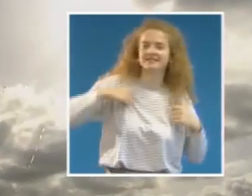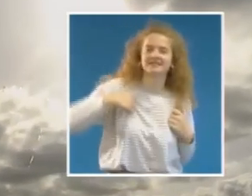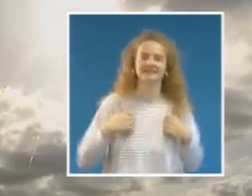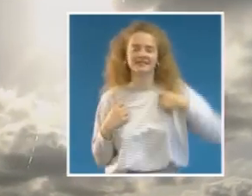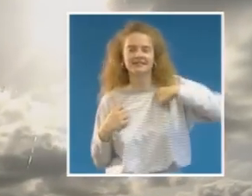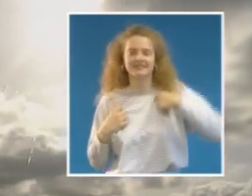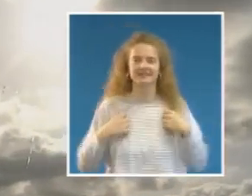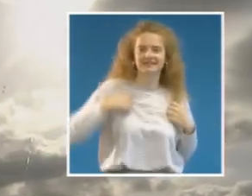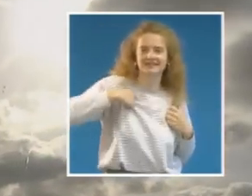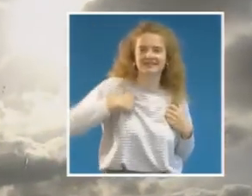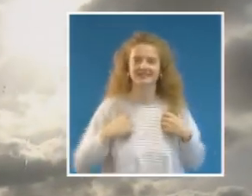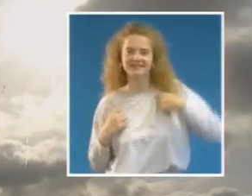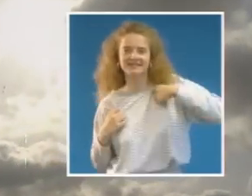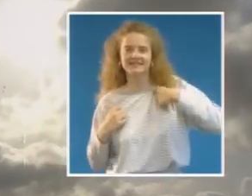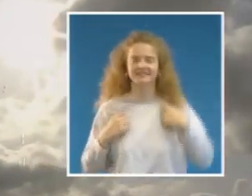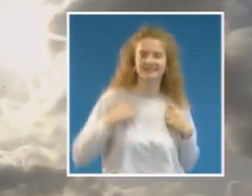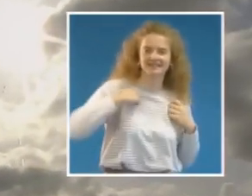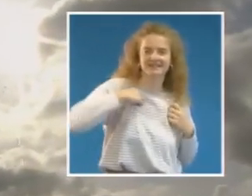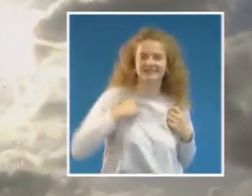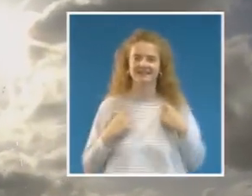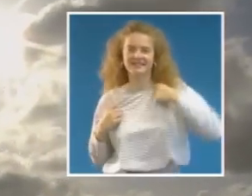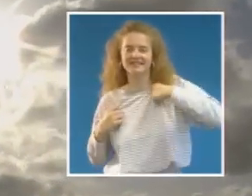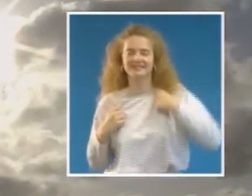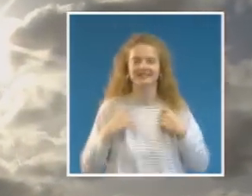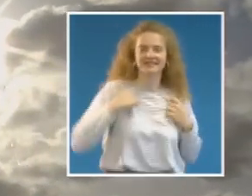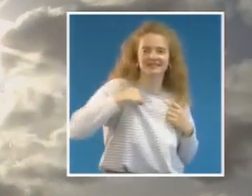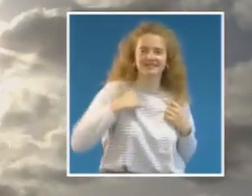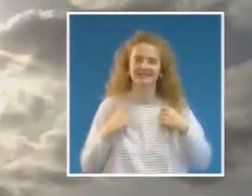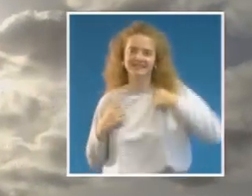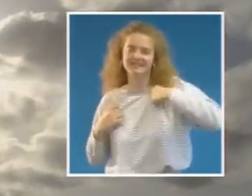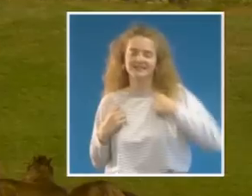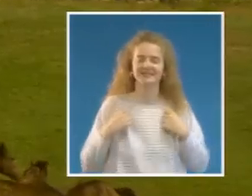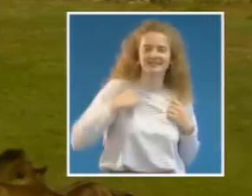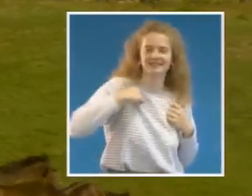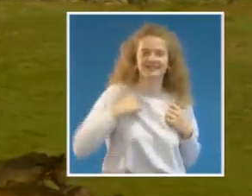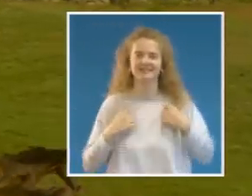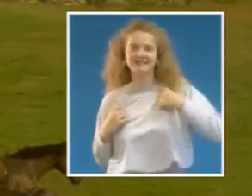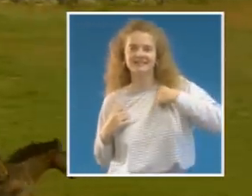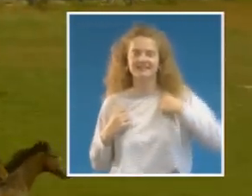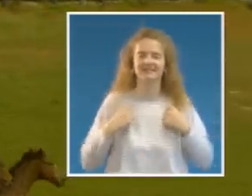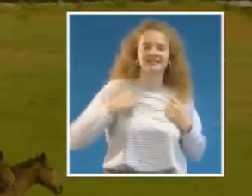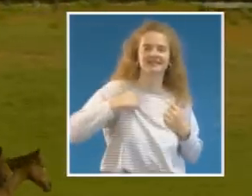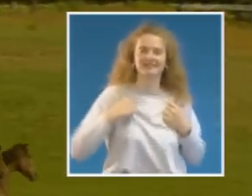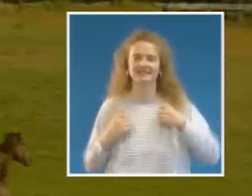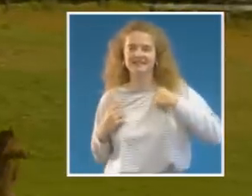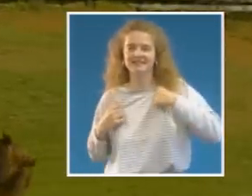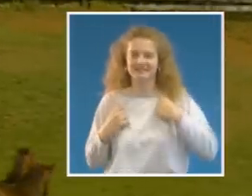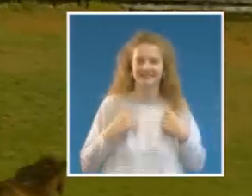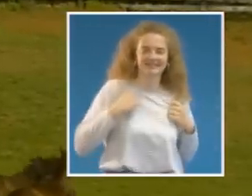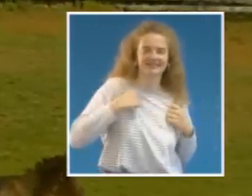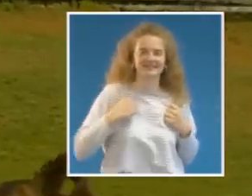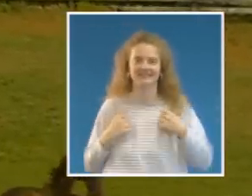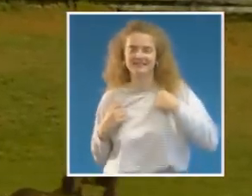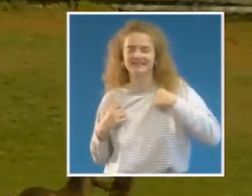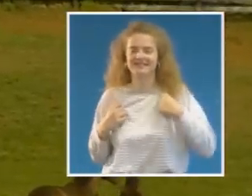meow. Old MacDonald had a farm, E-I-E-I-O. And on that farm he had some